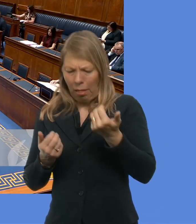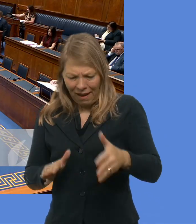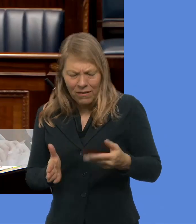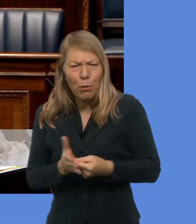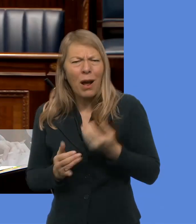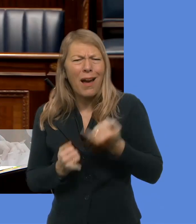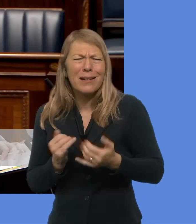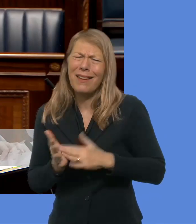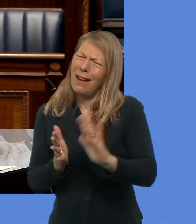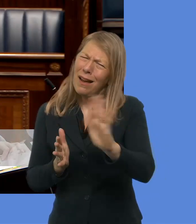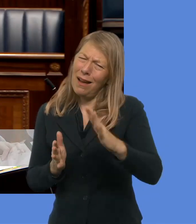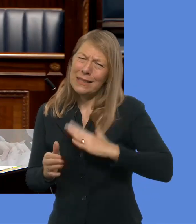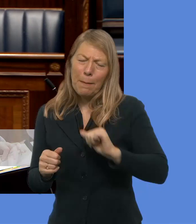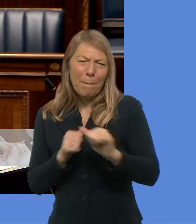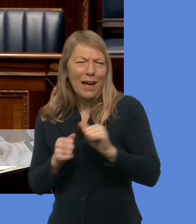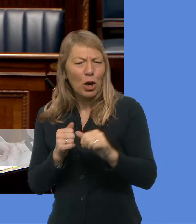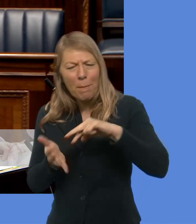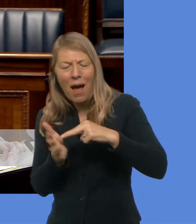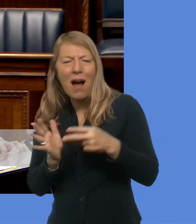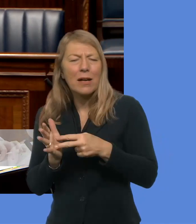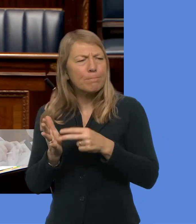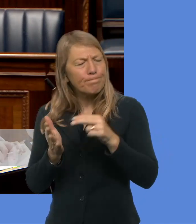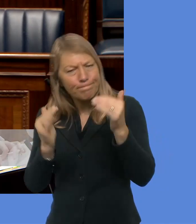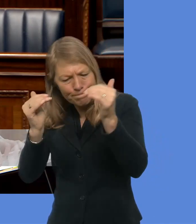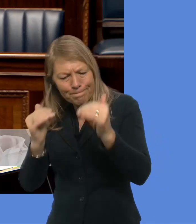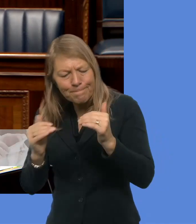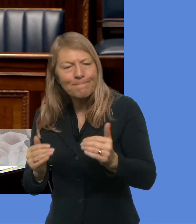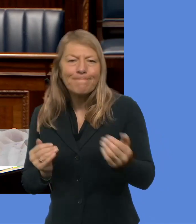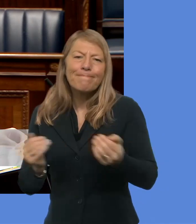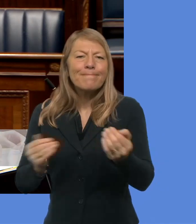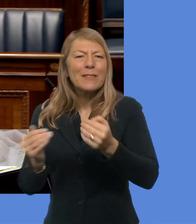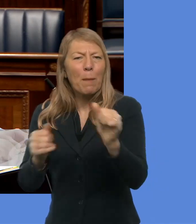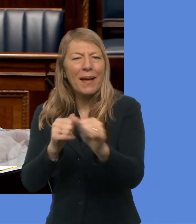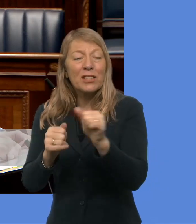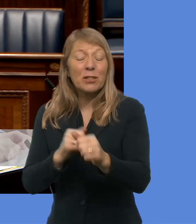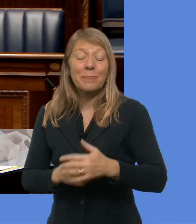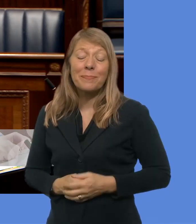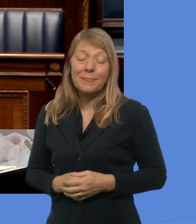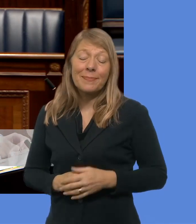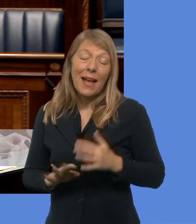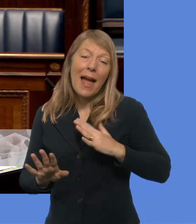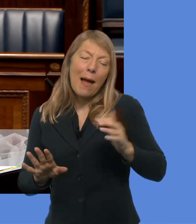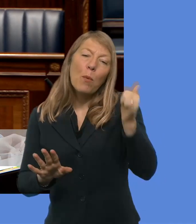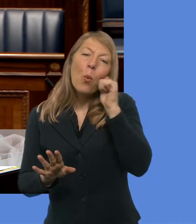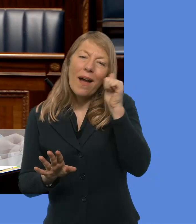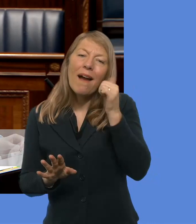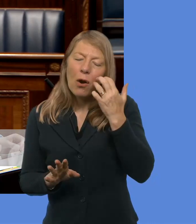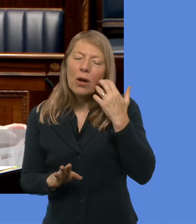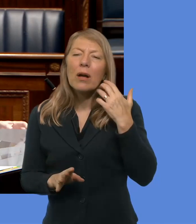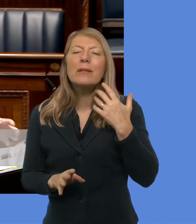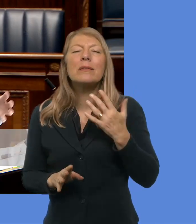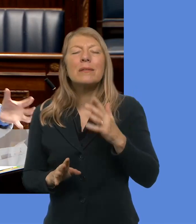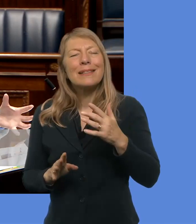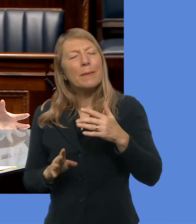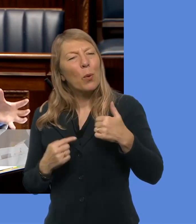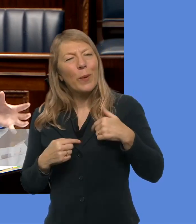at, but obviously departments, and you will be aware of some of the restrictions around the use of financial transaction capital, so we are dependent on